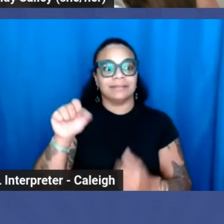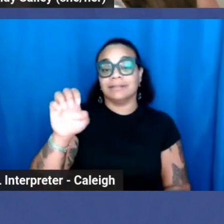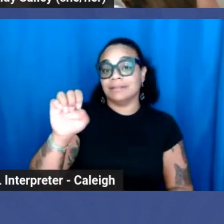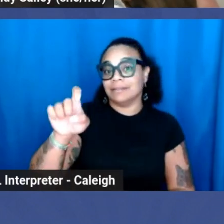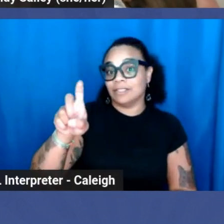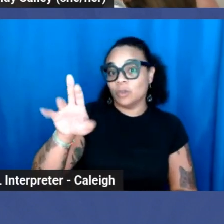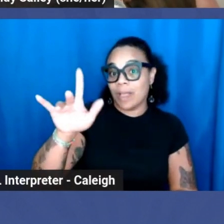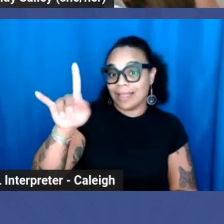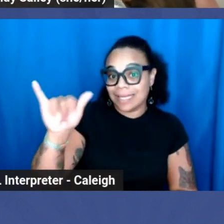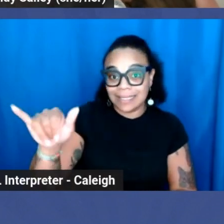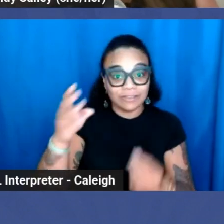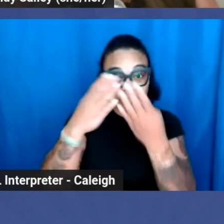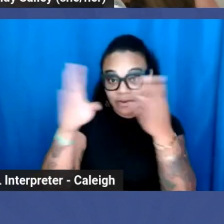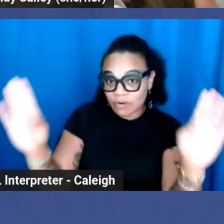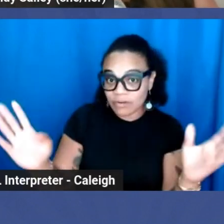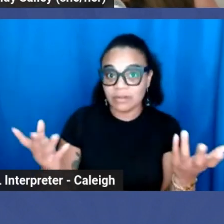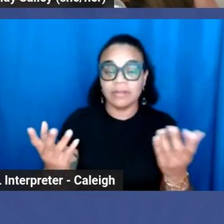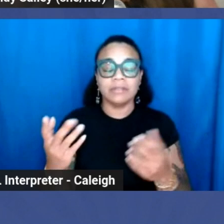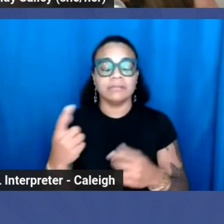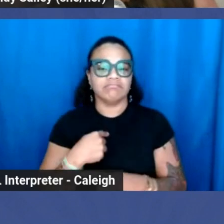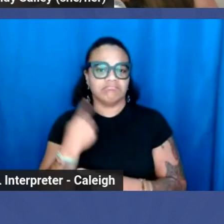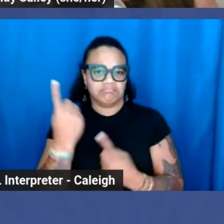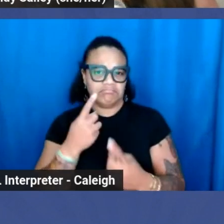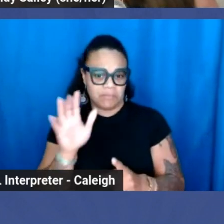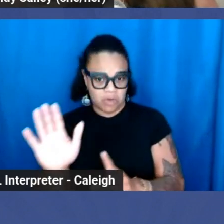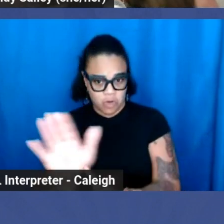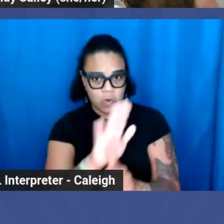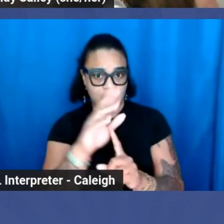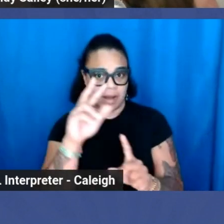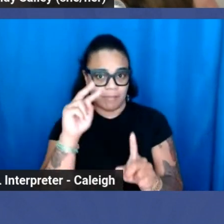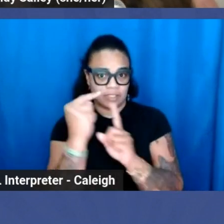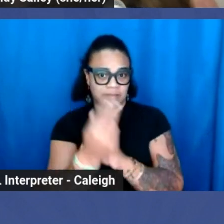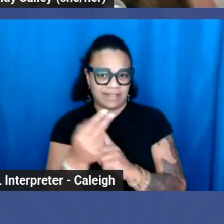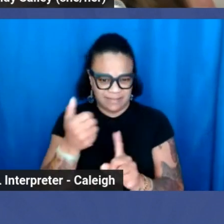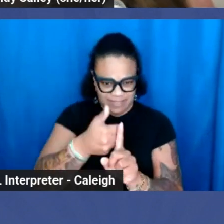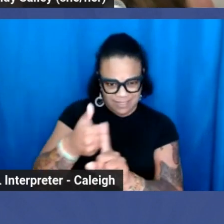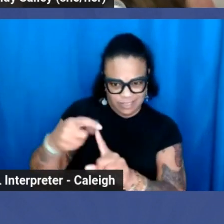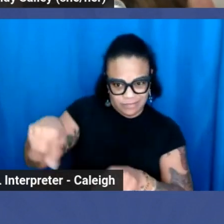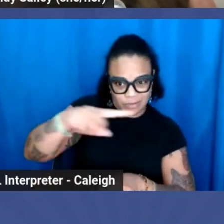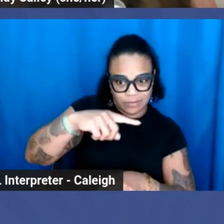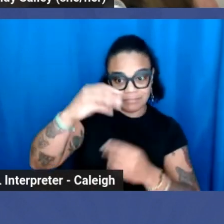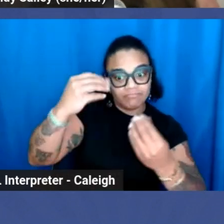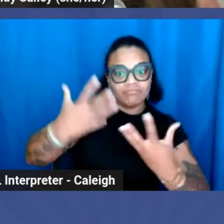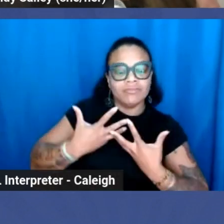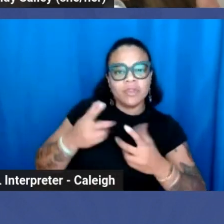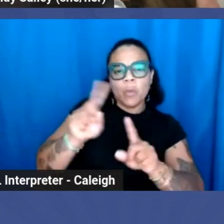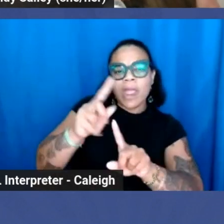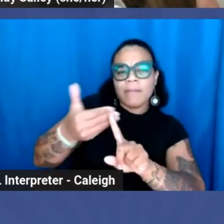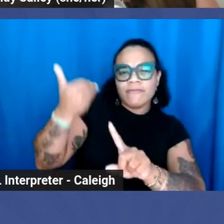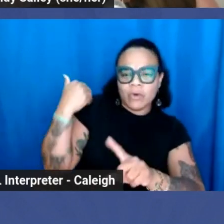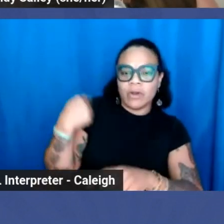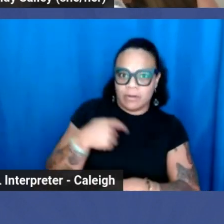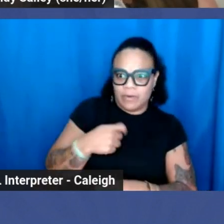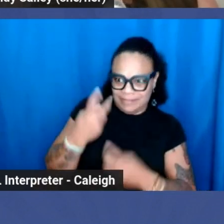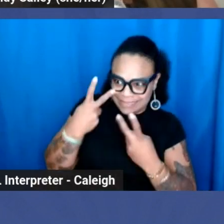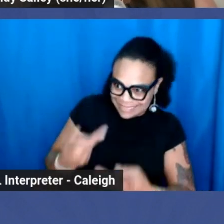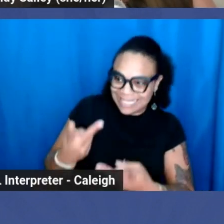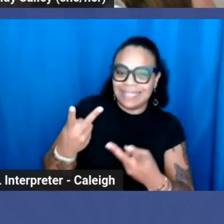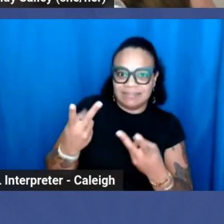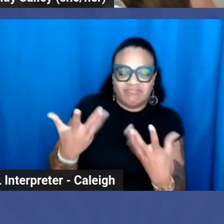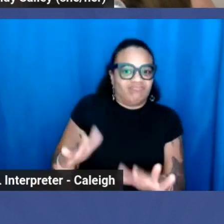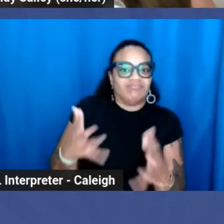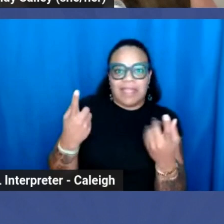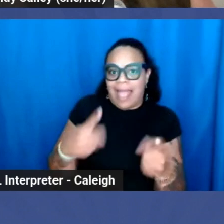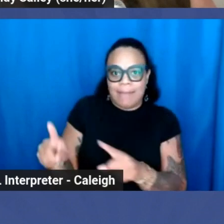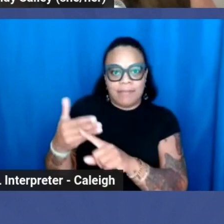so I'm wondering, from your perspective, each of you, if you can tell me where in history have we seen this happen before,